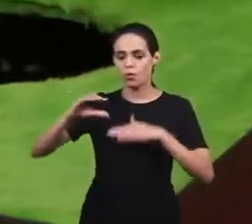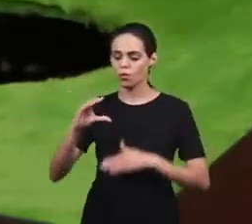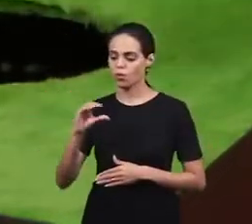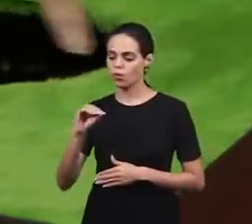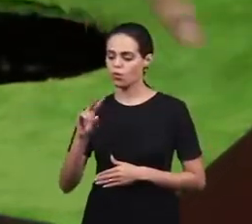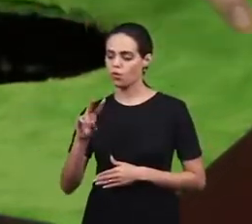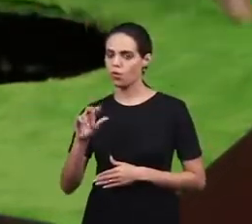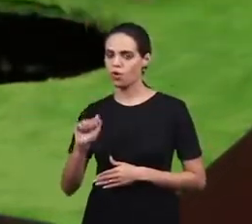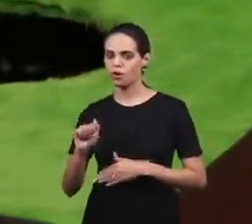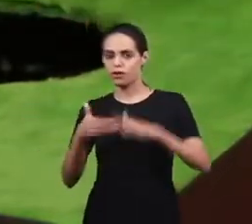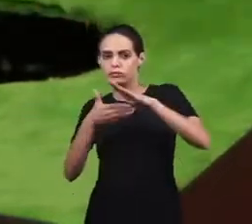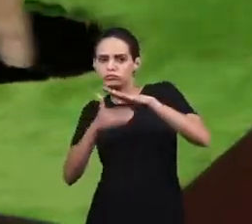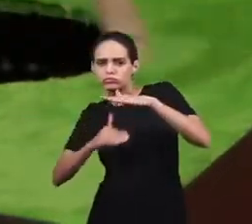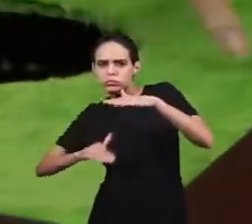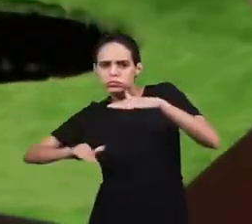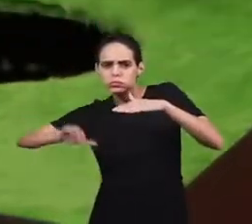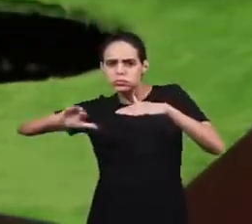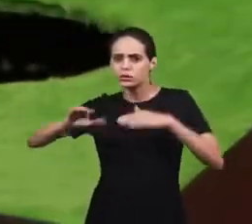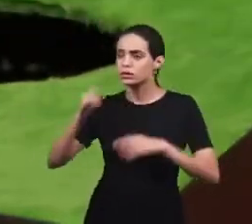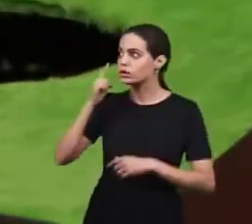this hole right here.